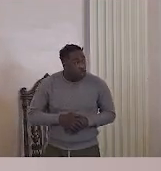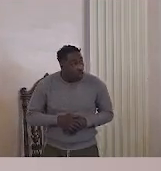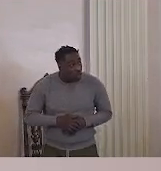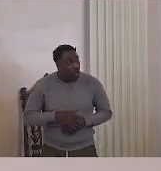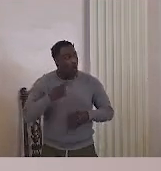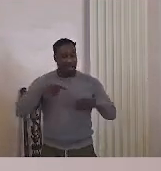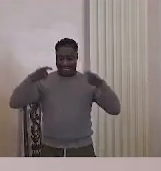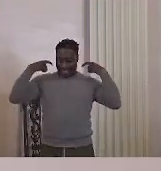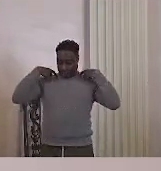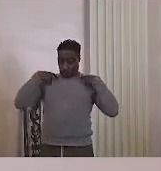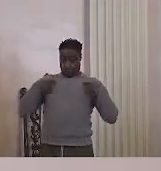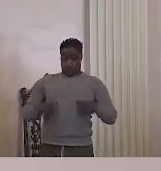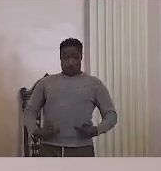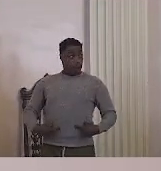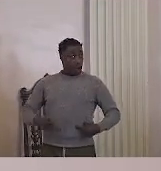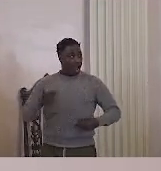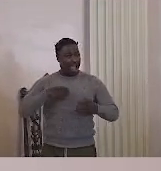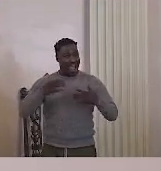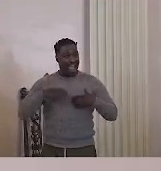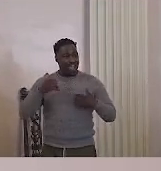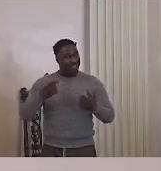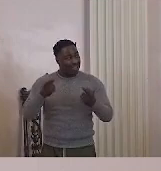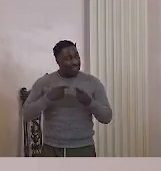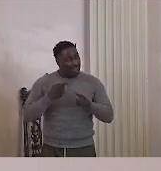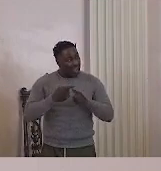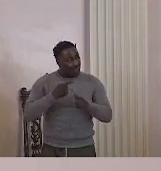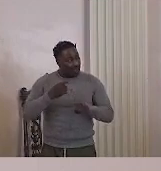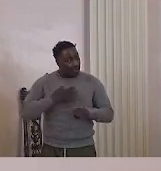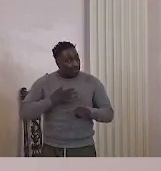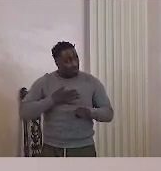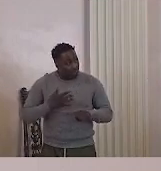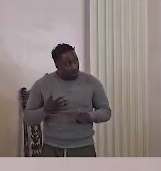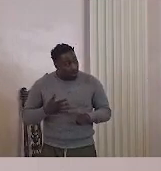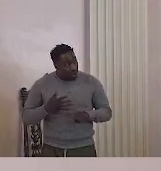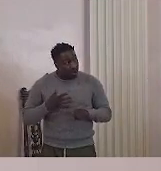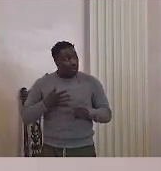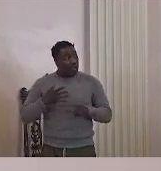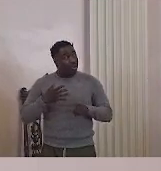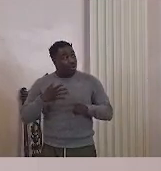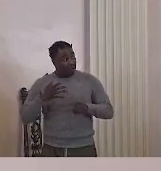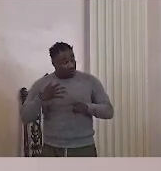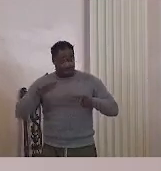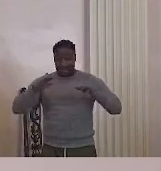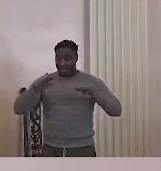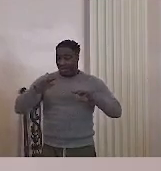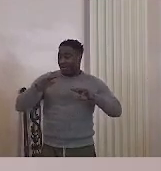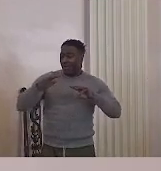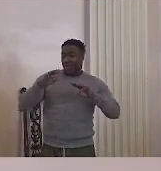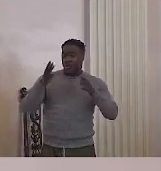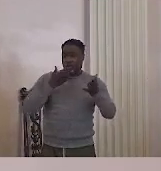this stole I have that came from my Sufi initiation in New Mexico?" I was like, "Yes, I would."